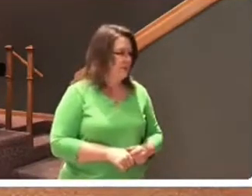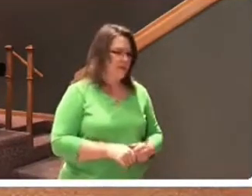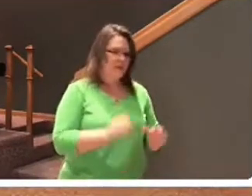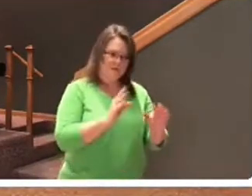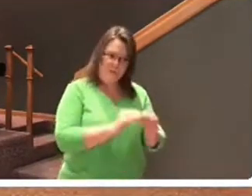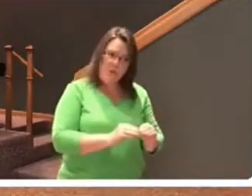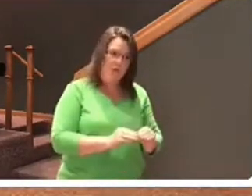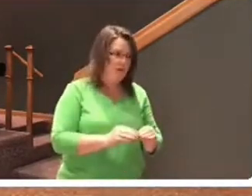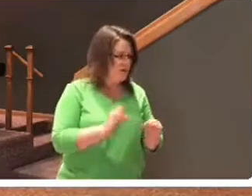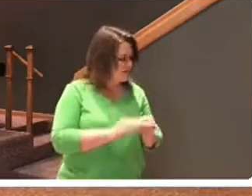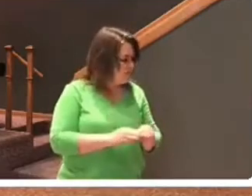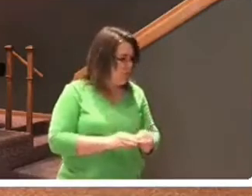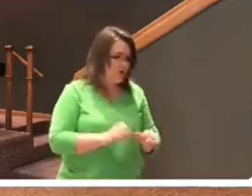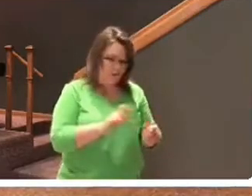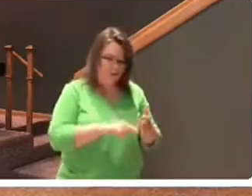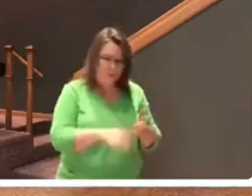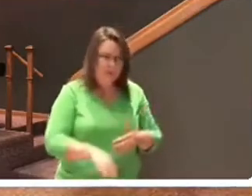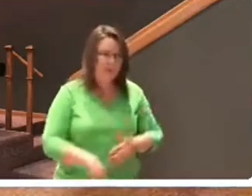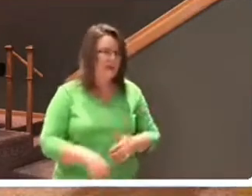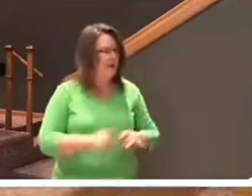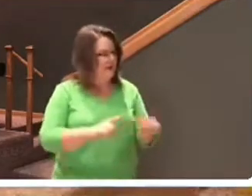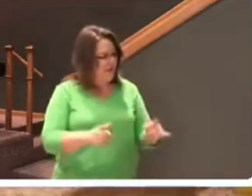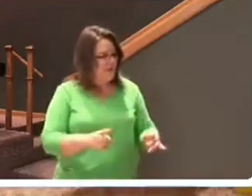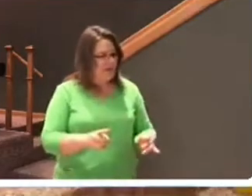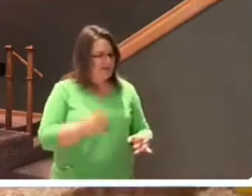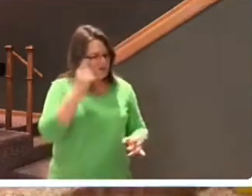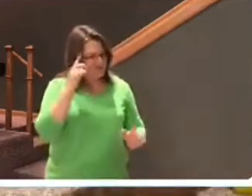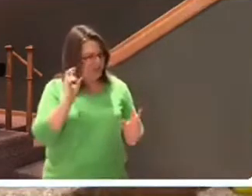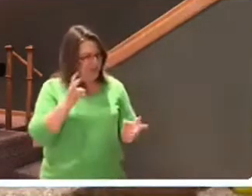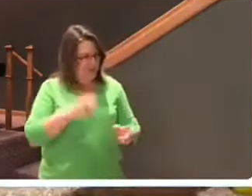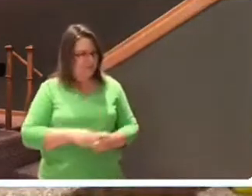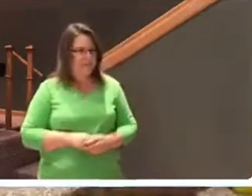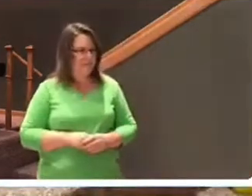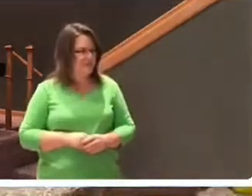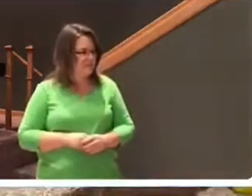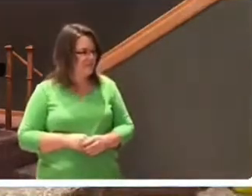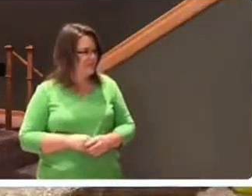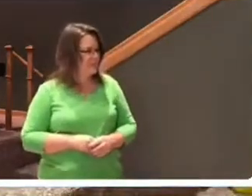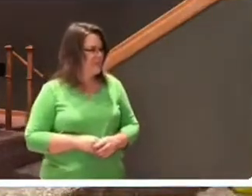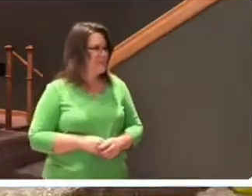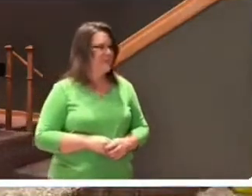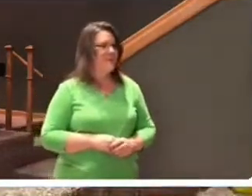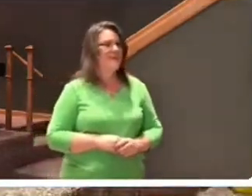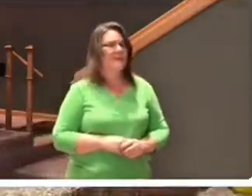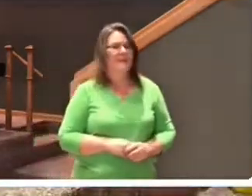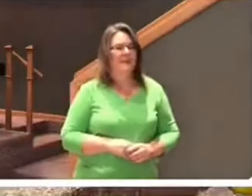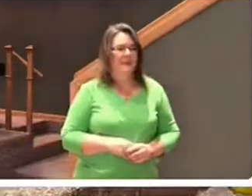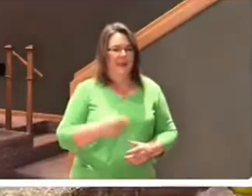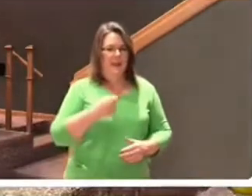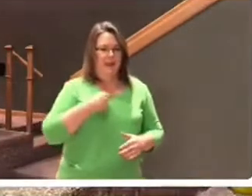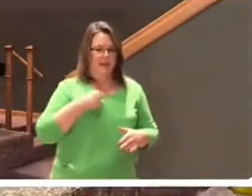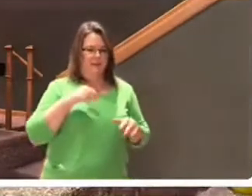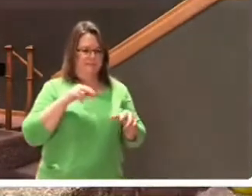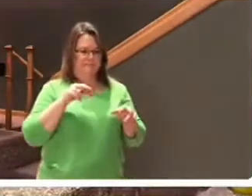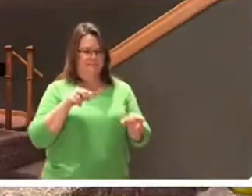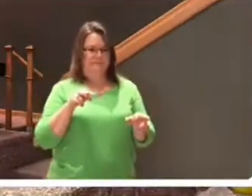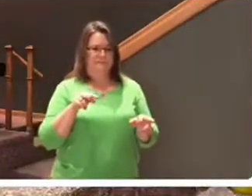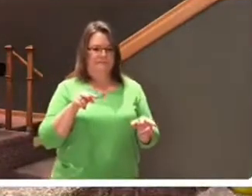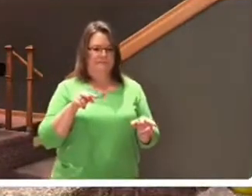There's more. But do you catch the theme? It is, I'm staring